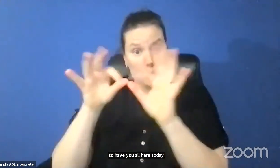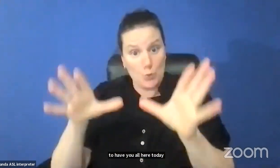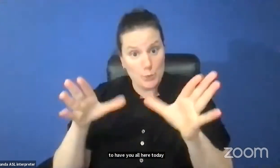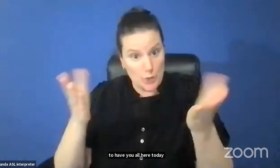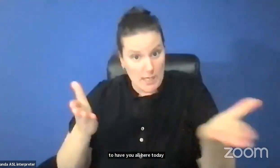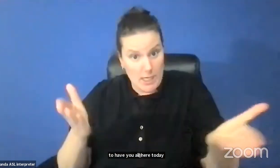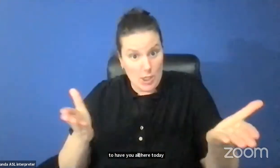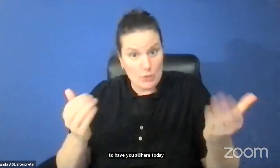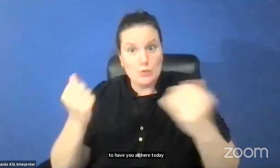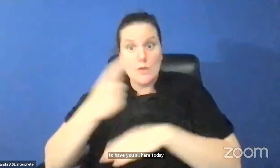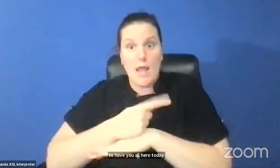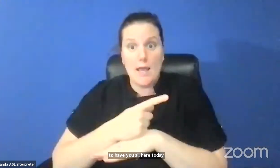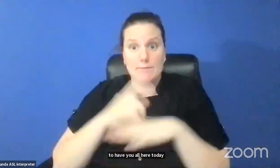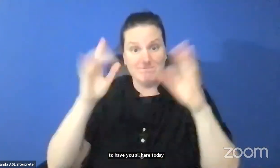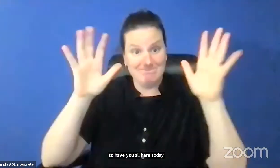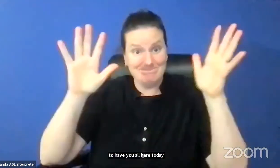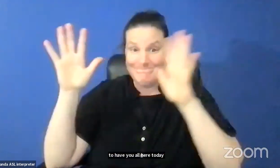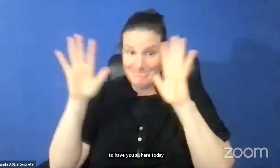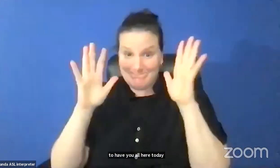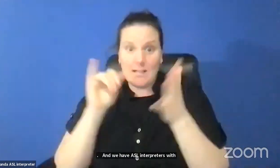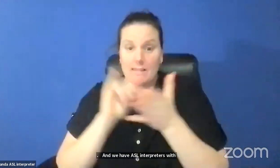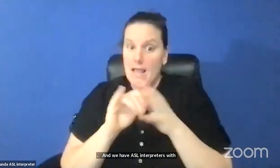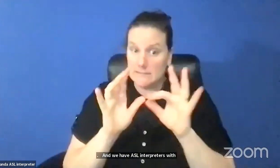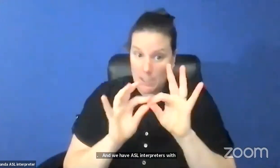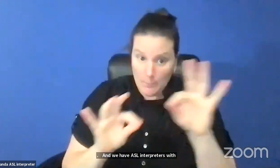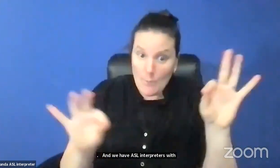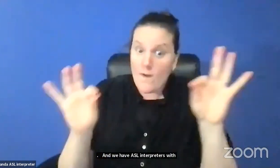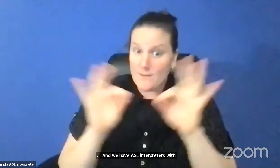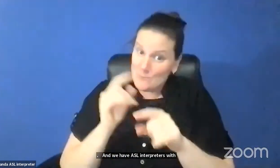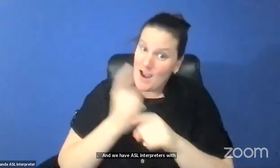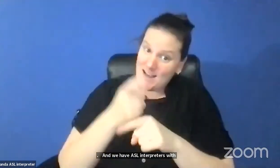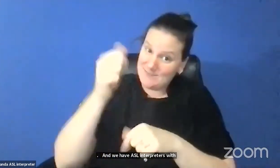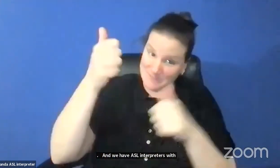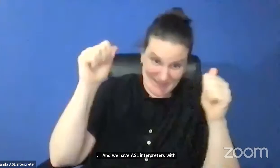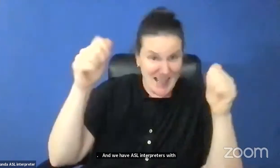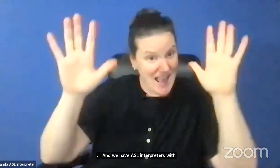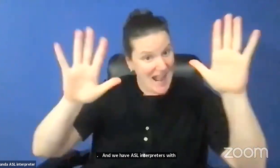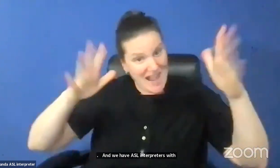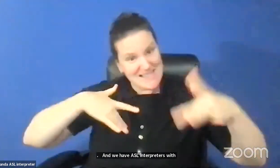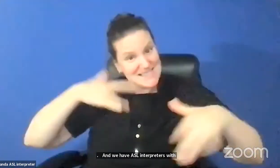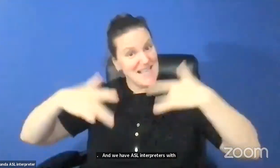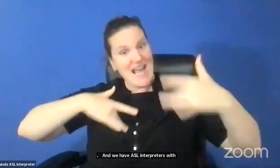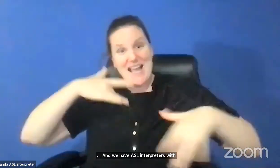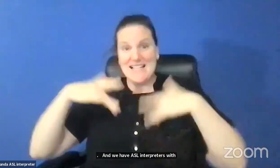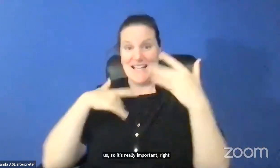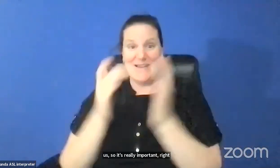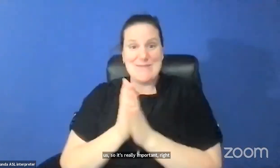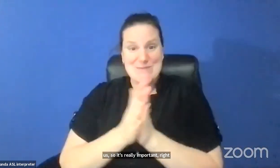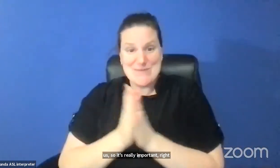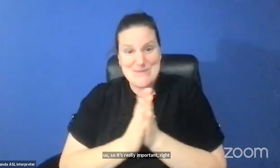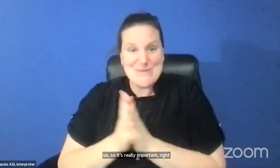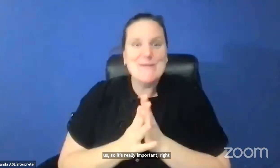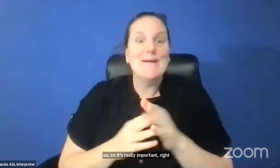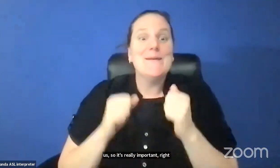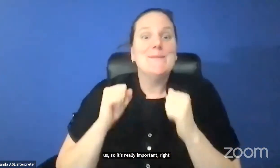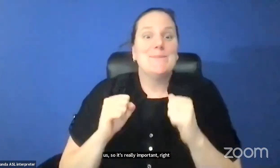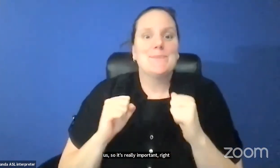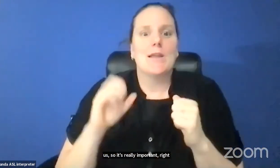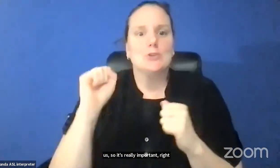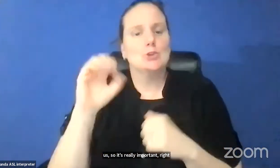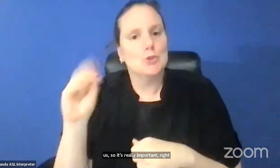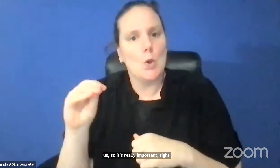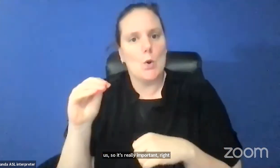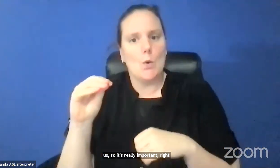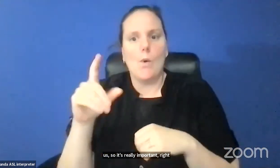with us. So it's really important, right? Good. I'm excited, very excited.